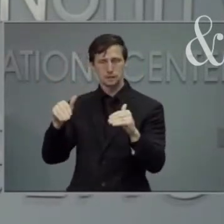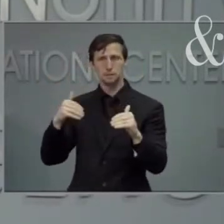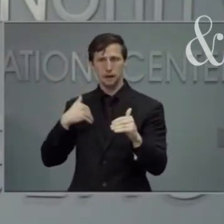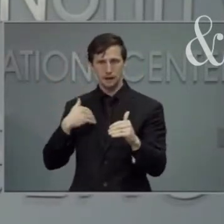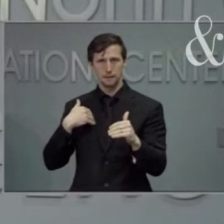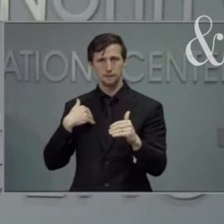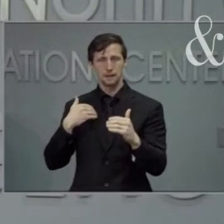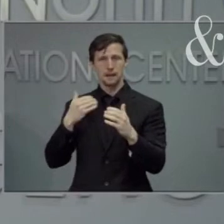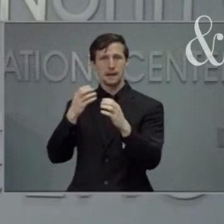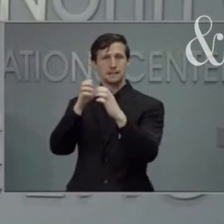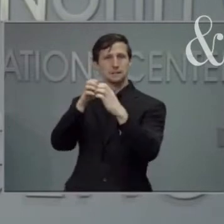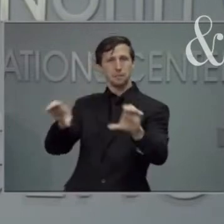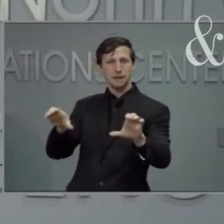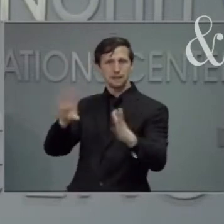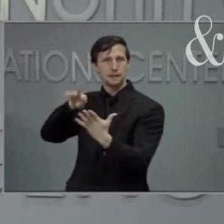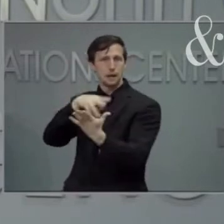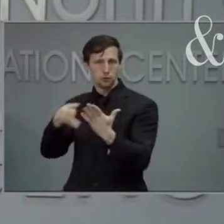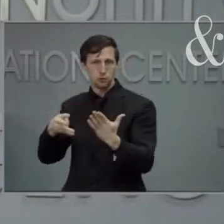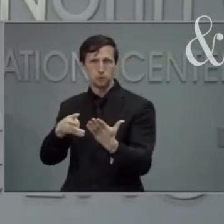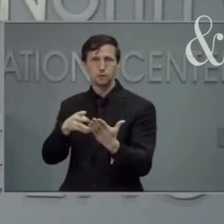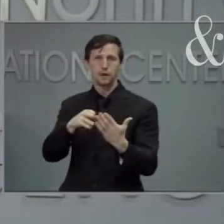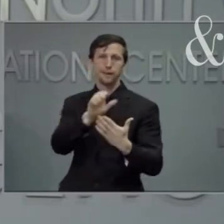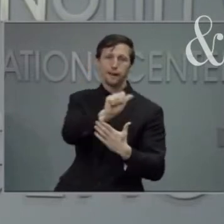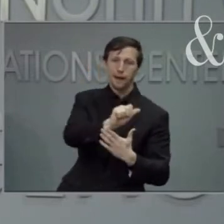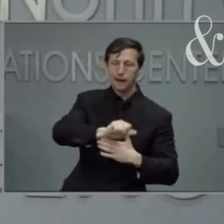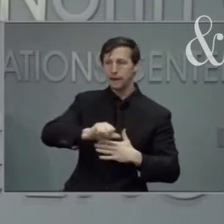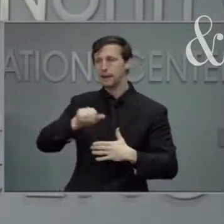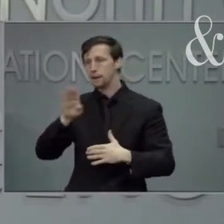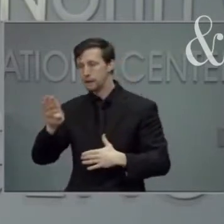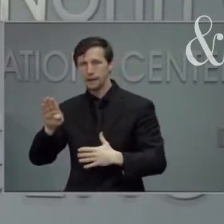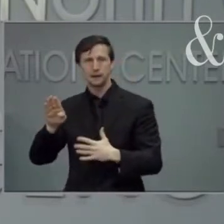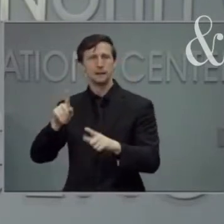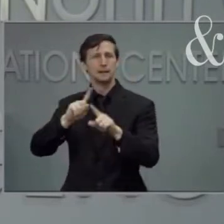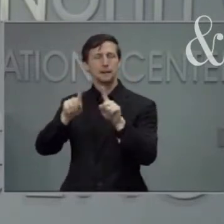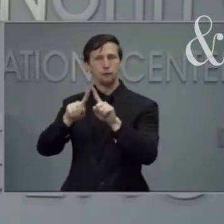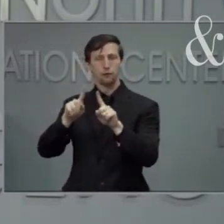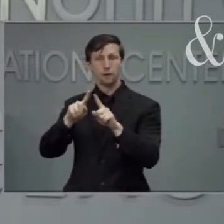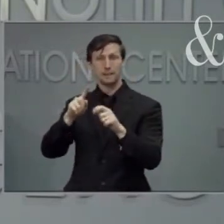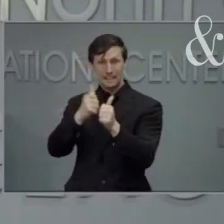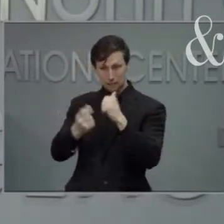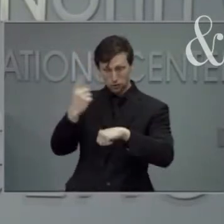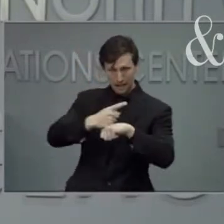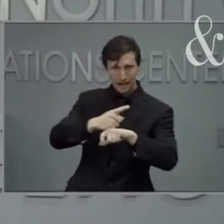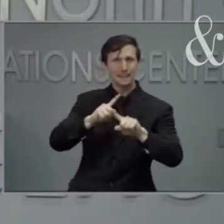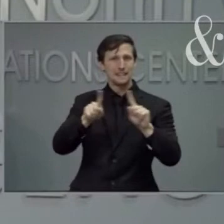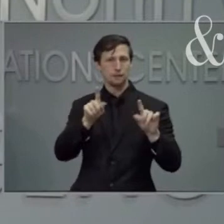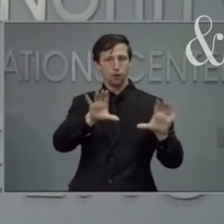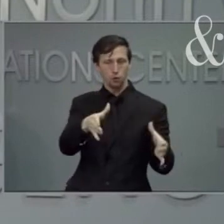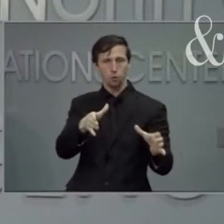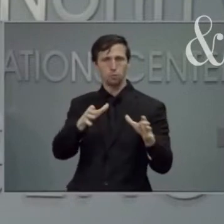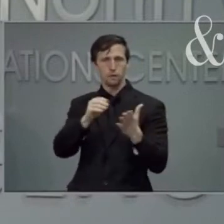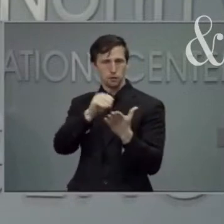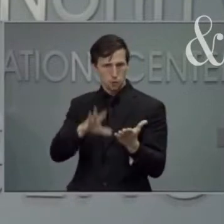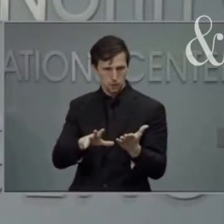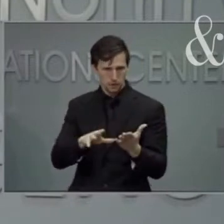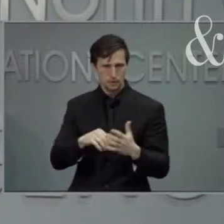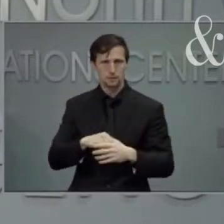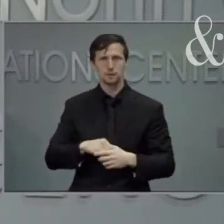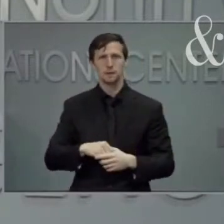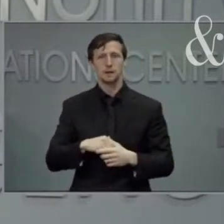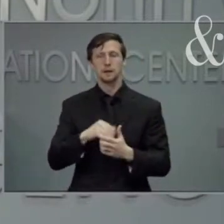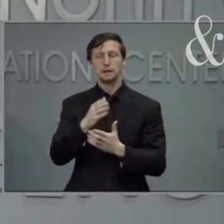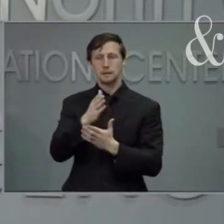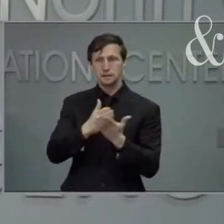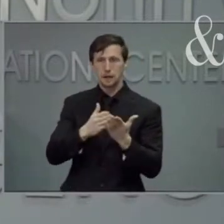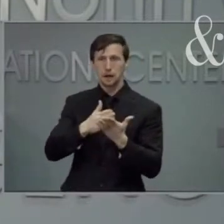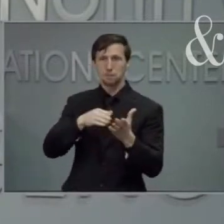students there on certain days and other students there on other days. In some systems, there are enough people that want to